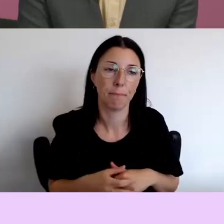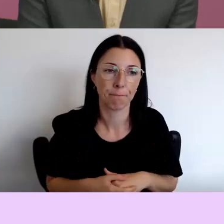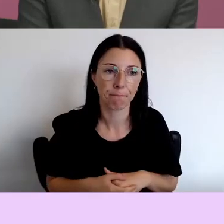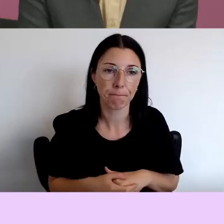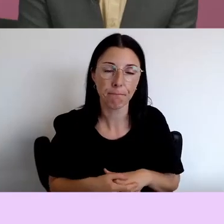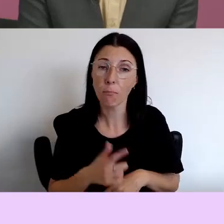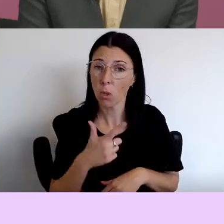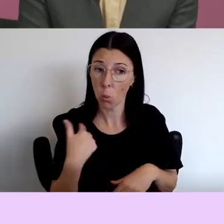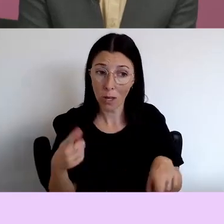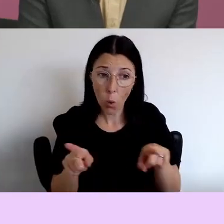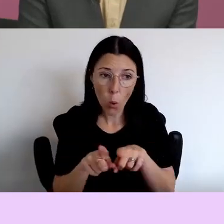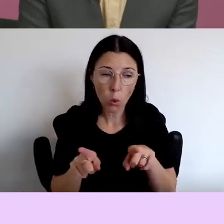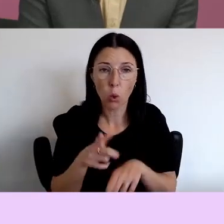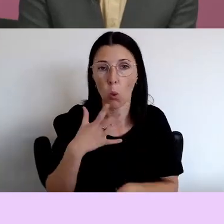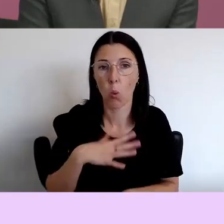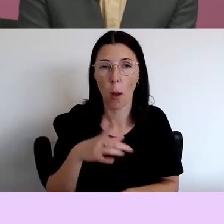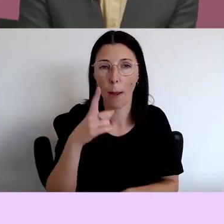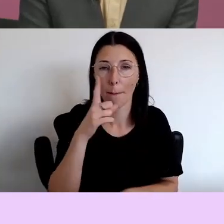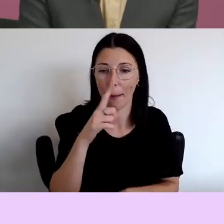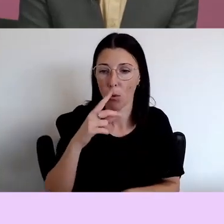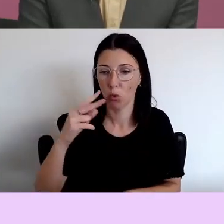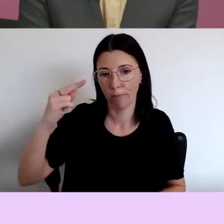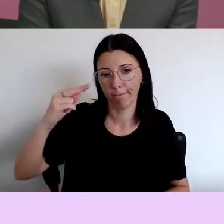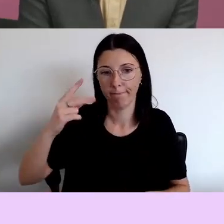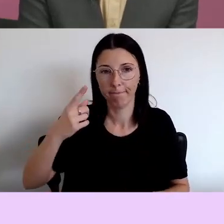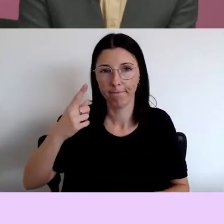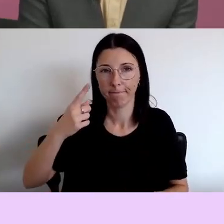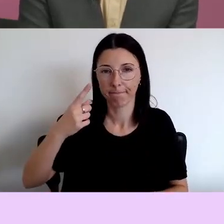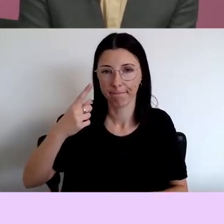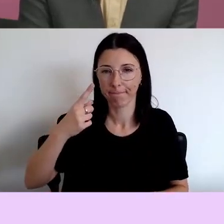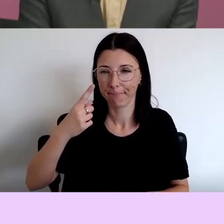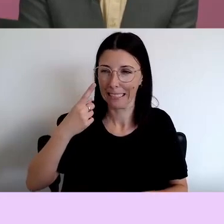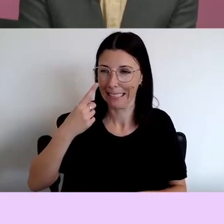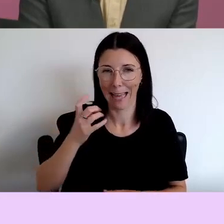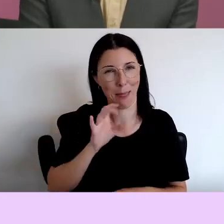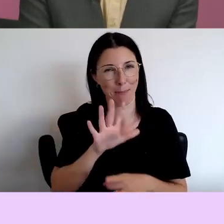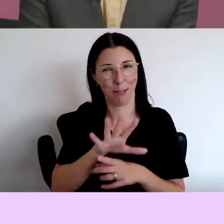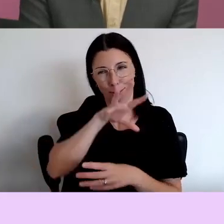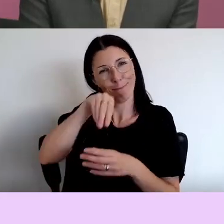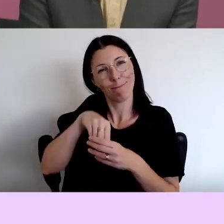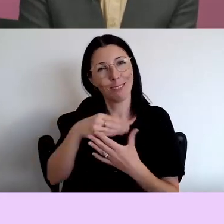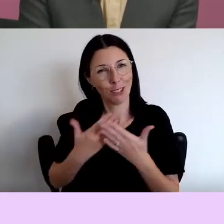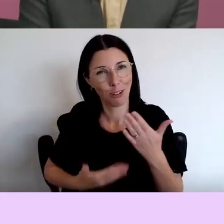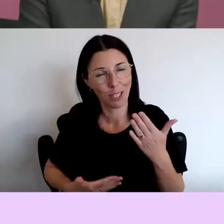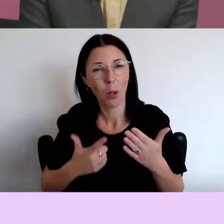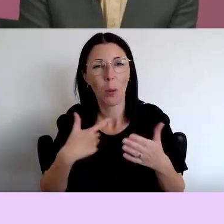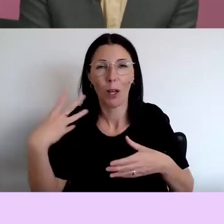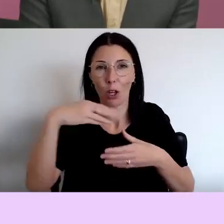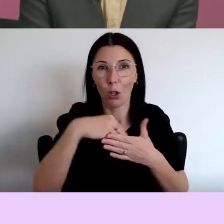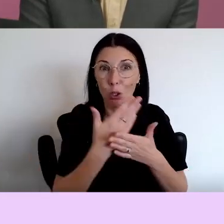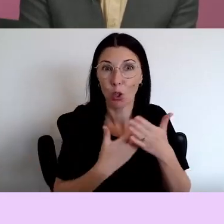We also wanted people to see themselves in the story. To achieve this, we included lines drawn from